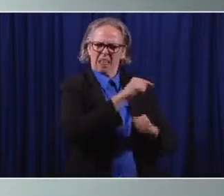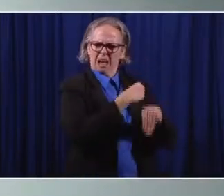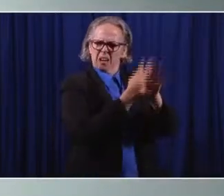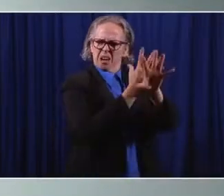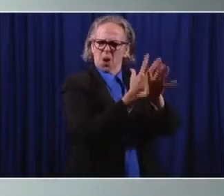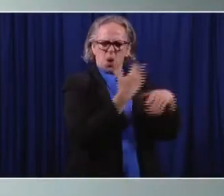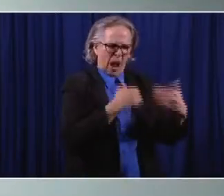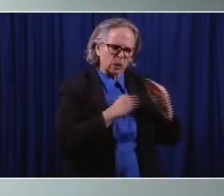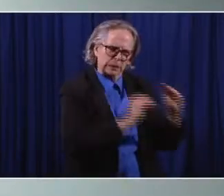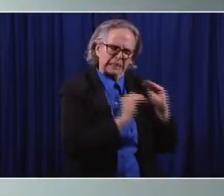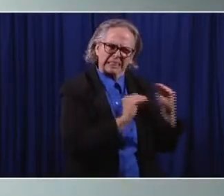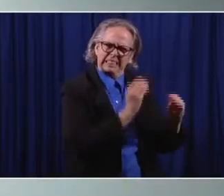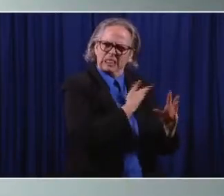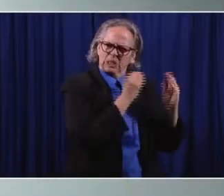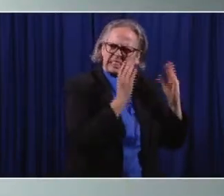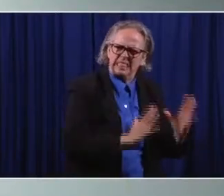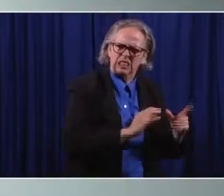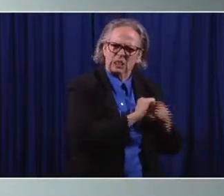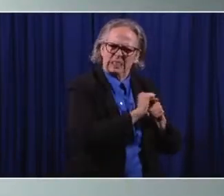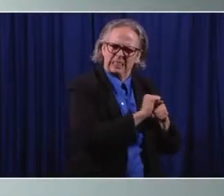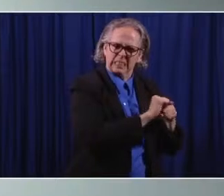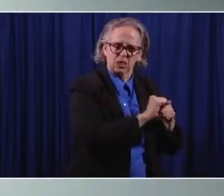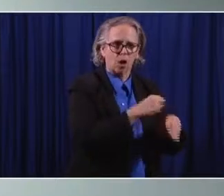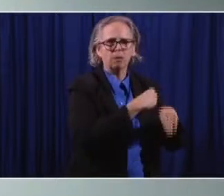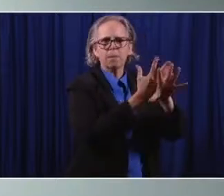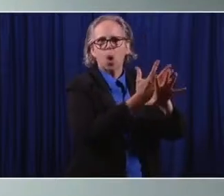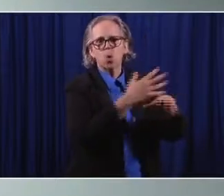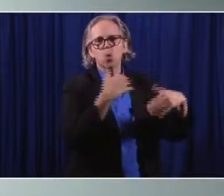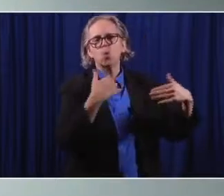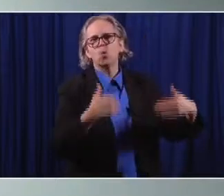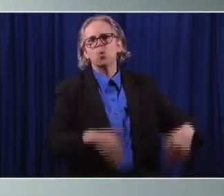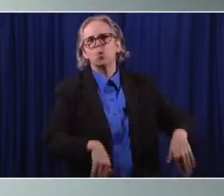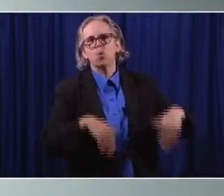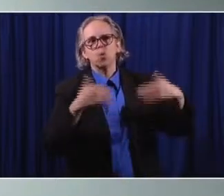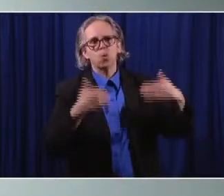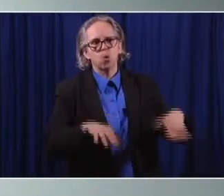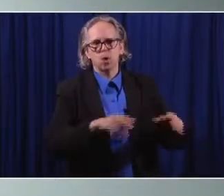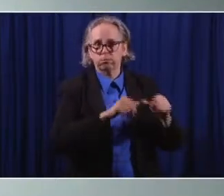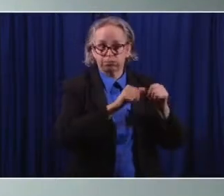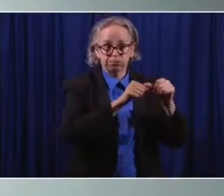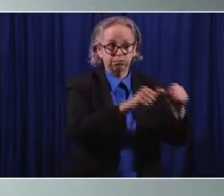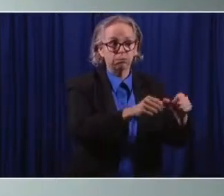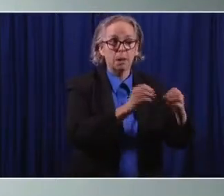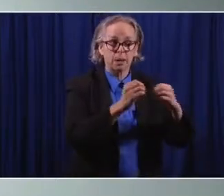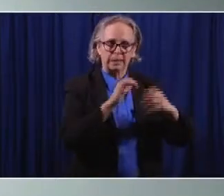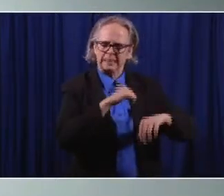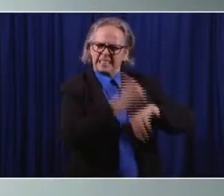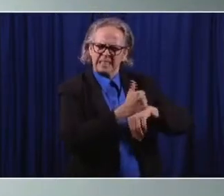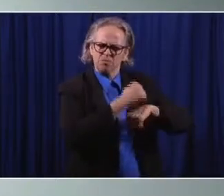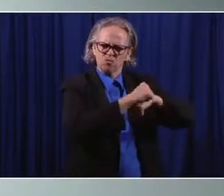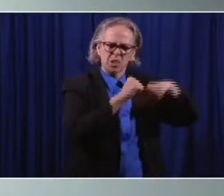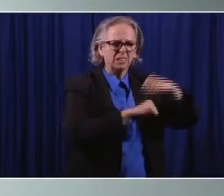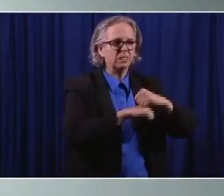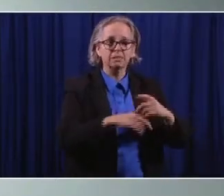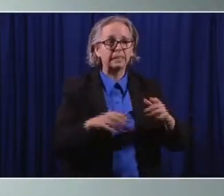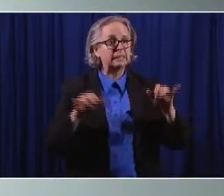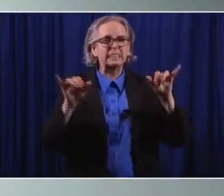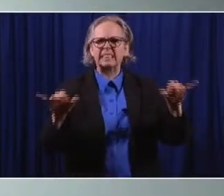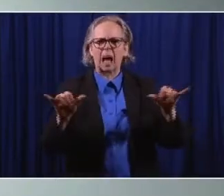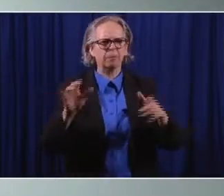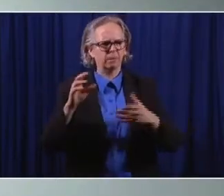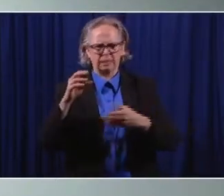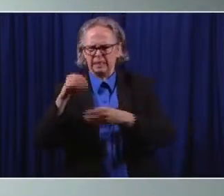our remote is going very well too. It's a lot more structured. It's the same as a school day. They have periods, they check in with their